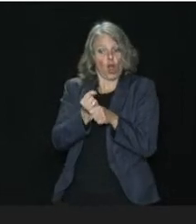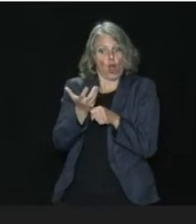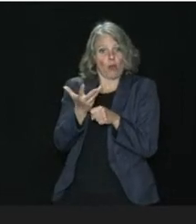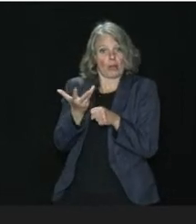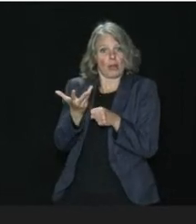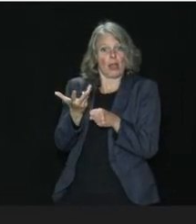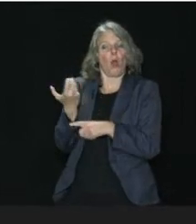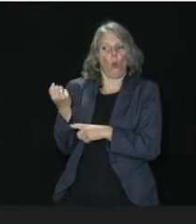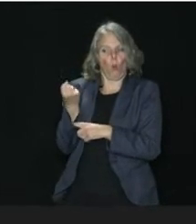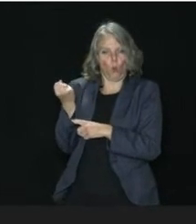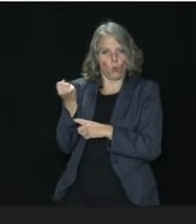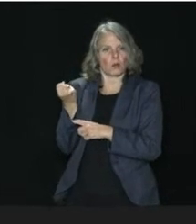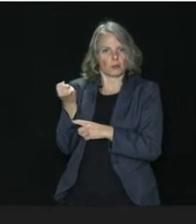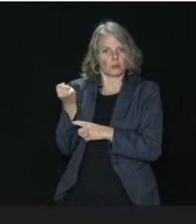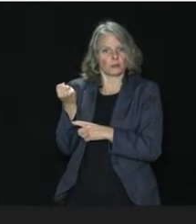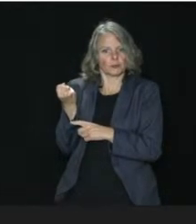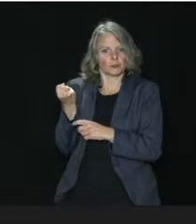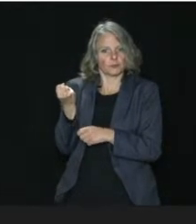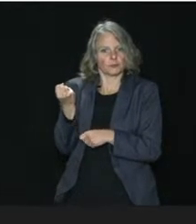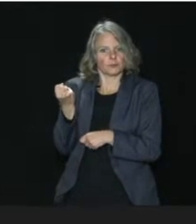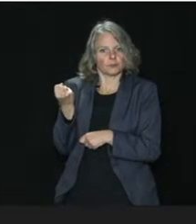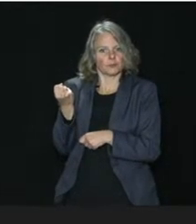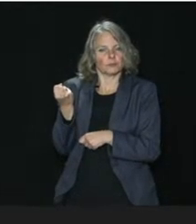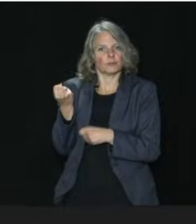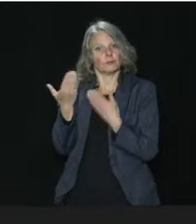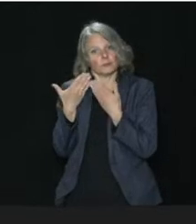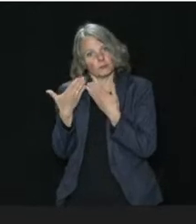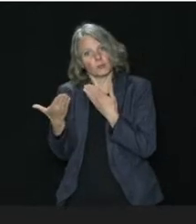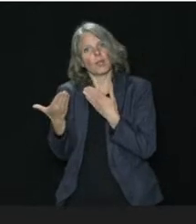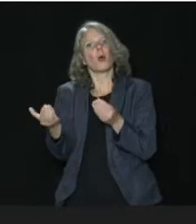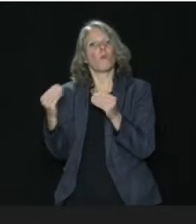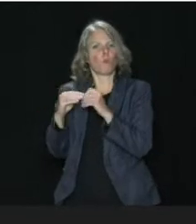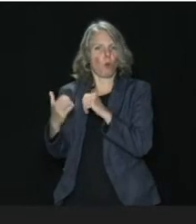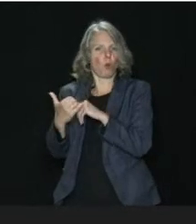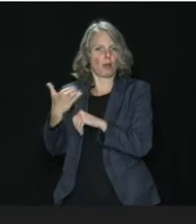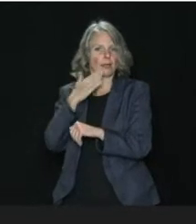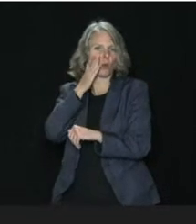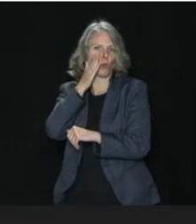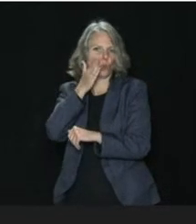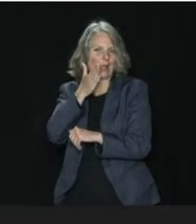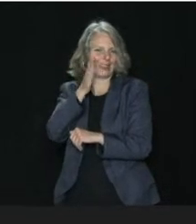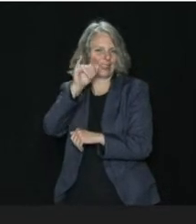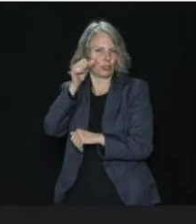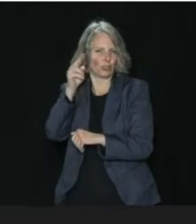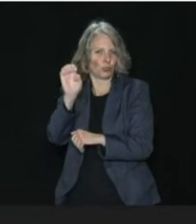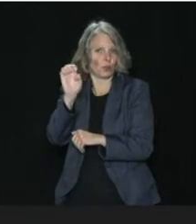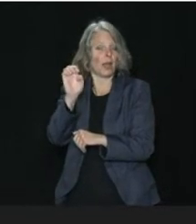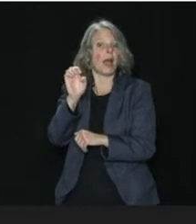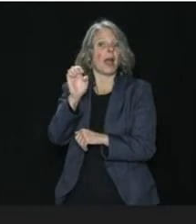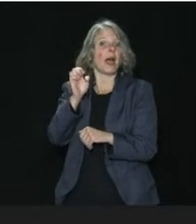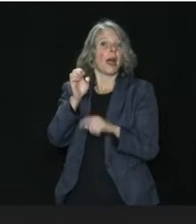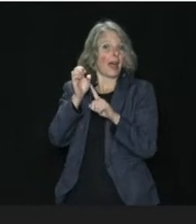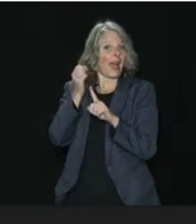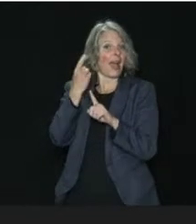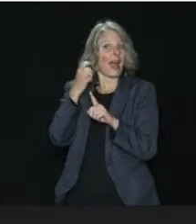country at the current time, and additional doses to come in June once the